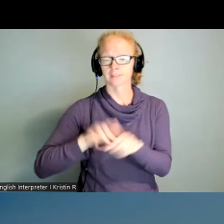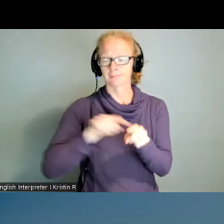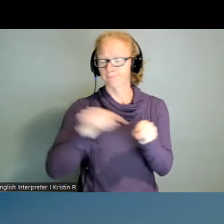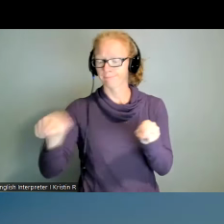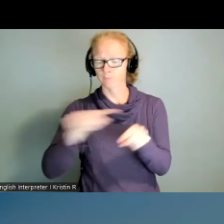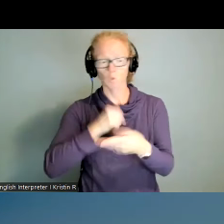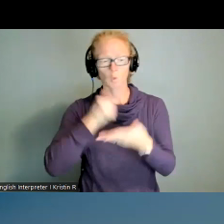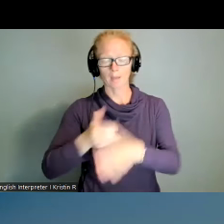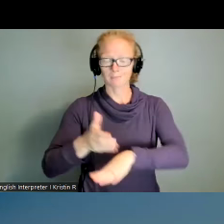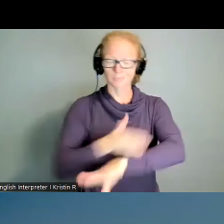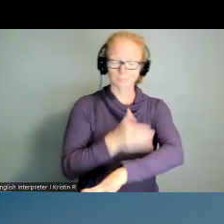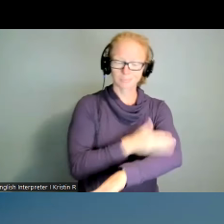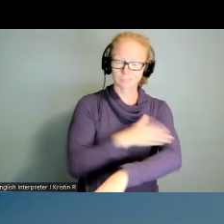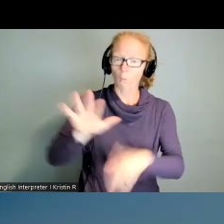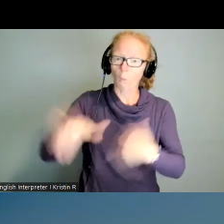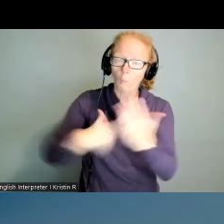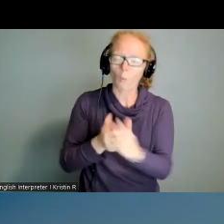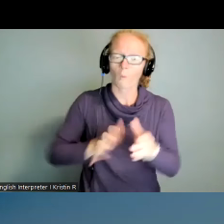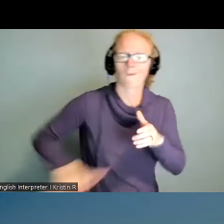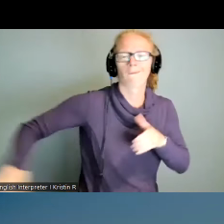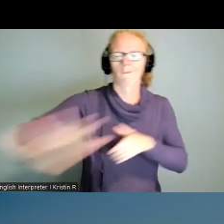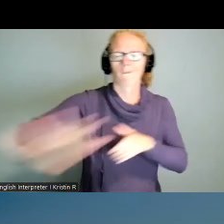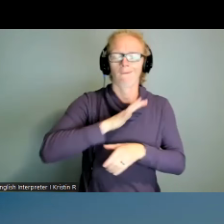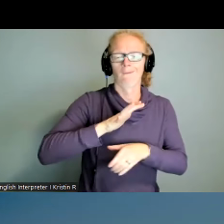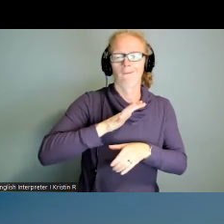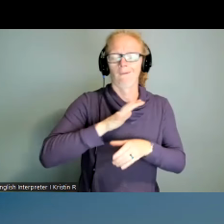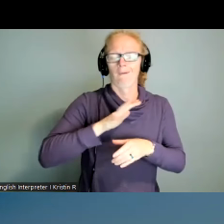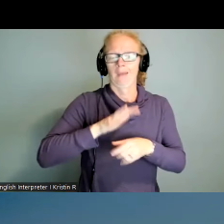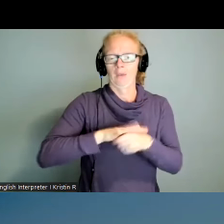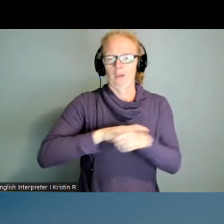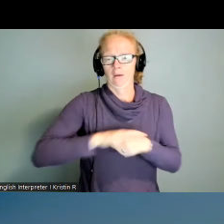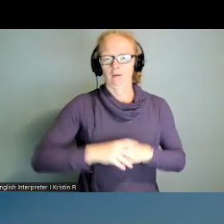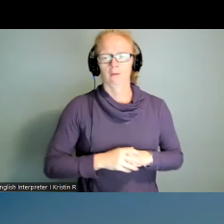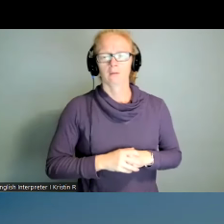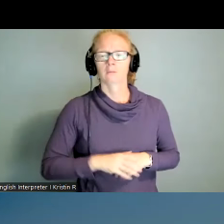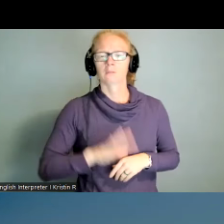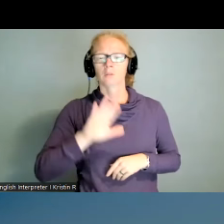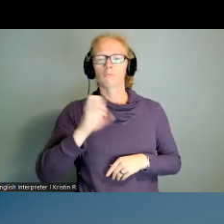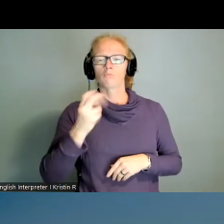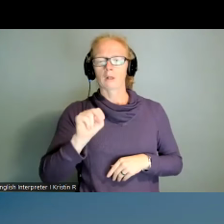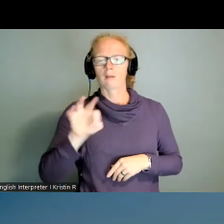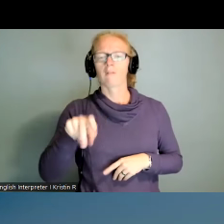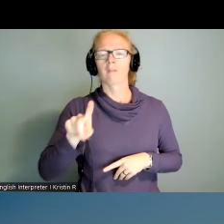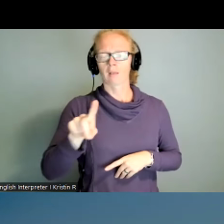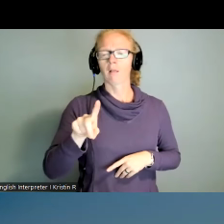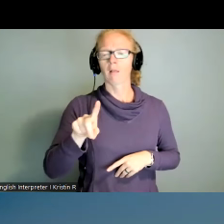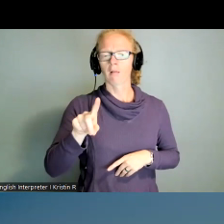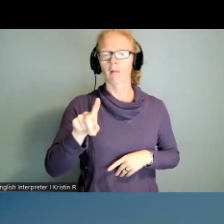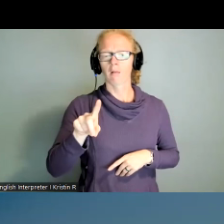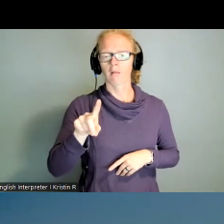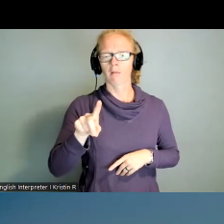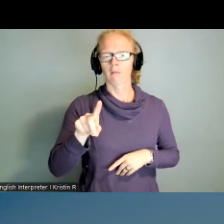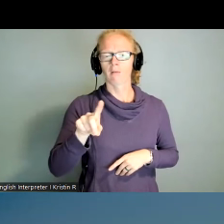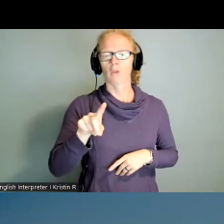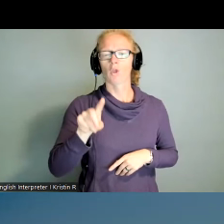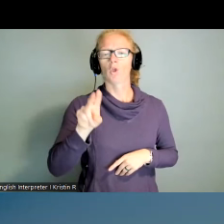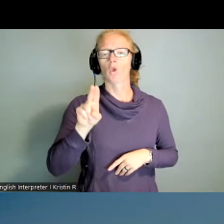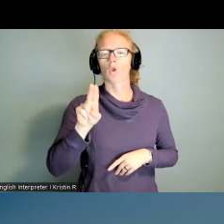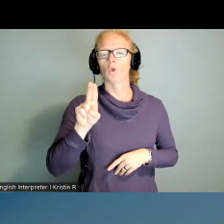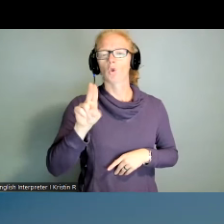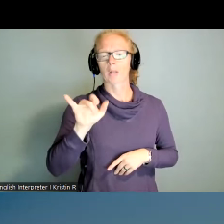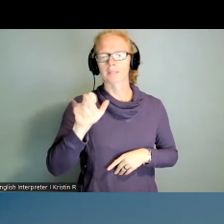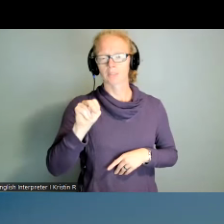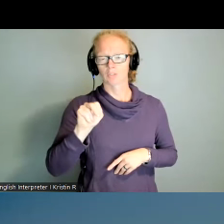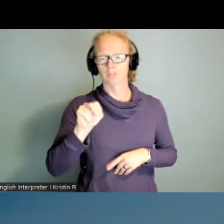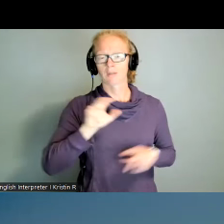these historically disadvantaged neighborhoods. The Brownfield Utilization Investment and Local Development Act Build also makes it easier